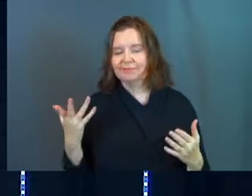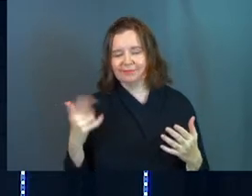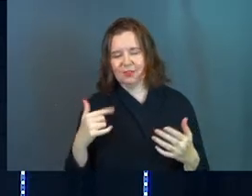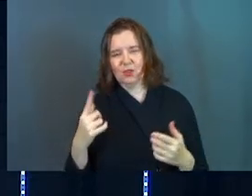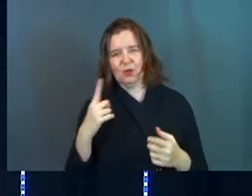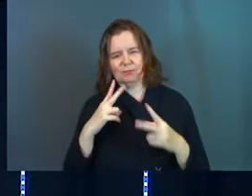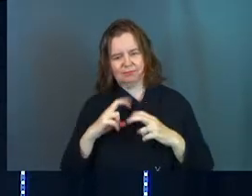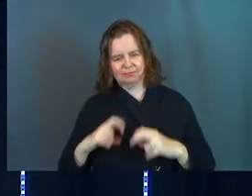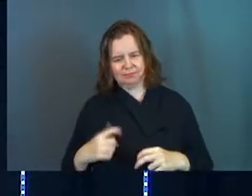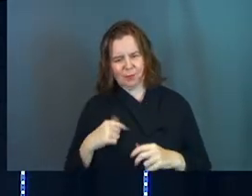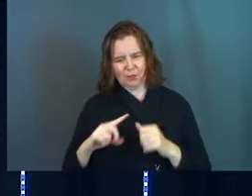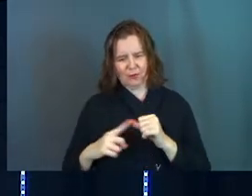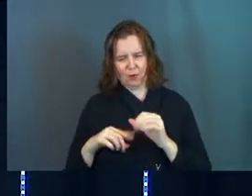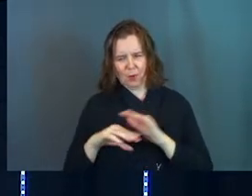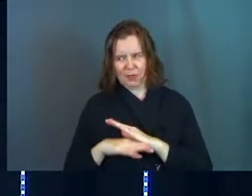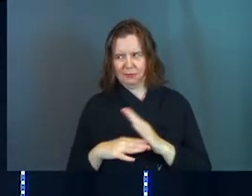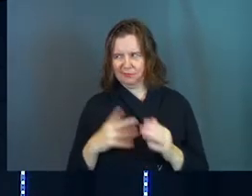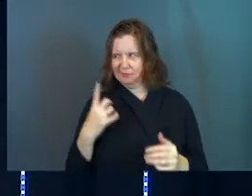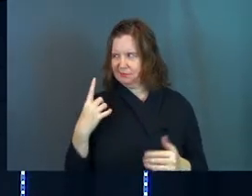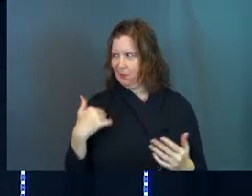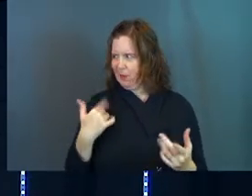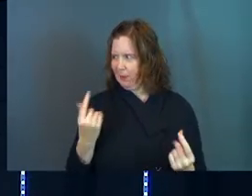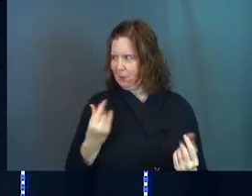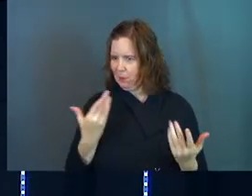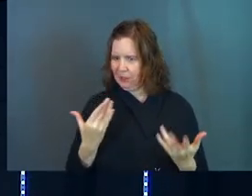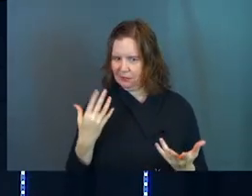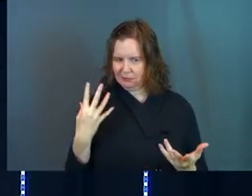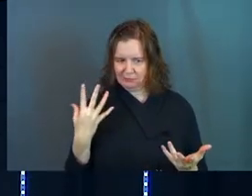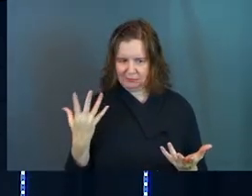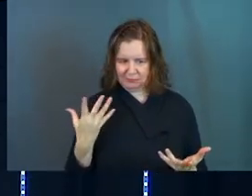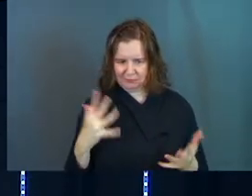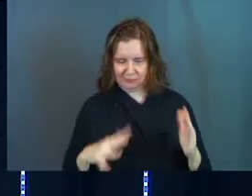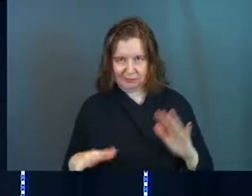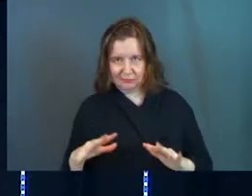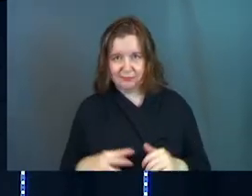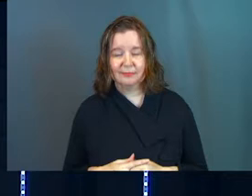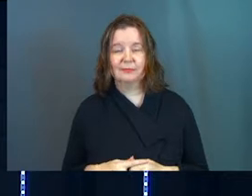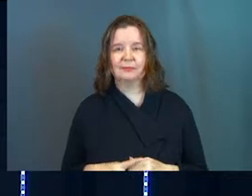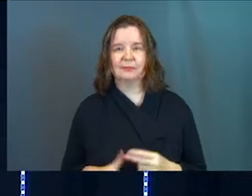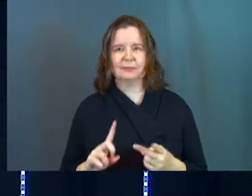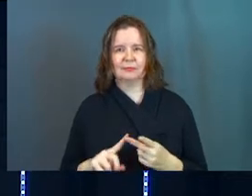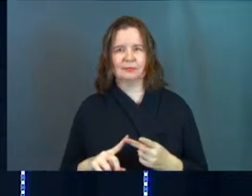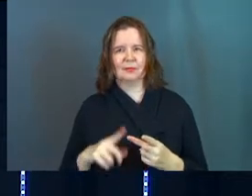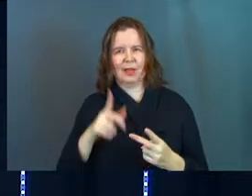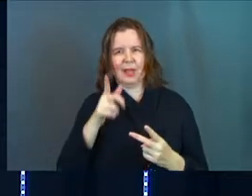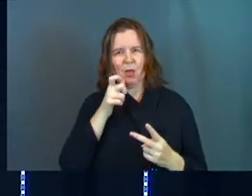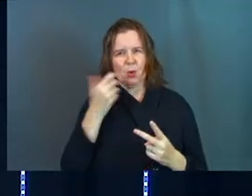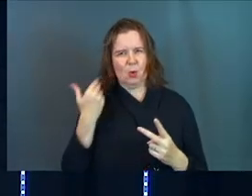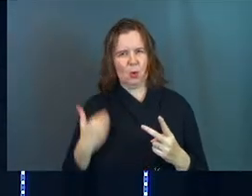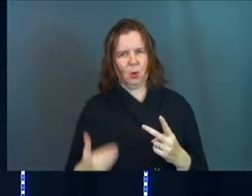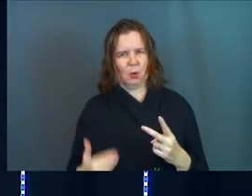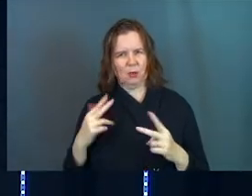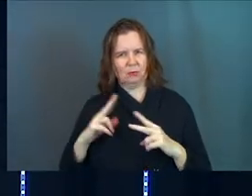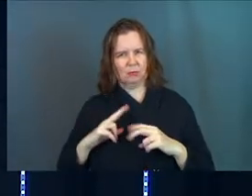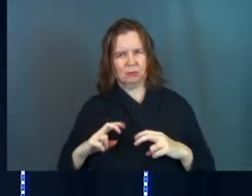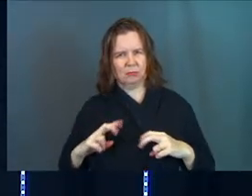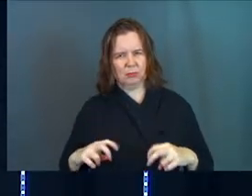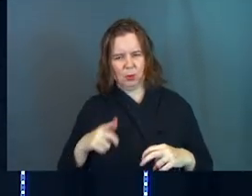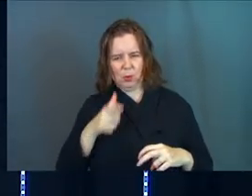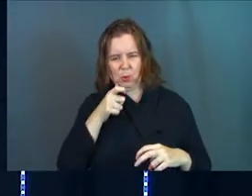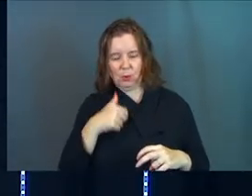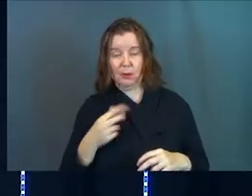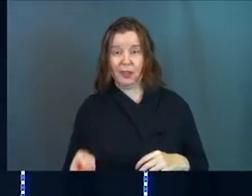of you asked yourself that when you first walked in. What am I doing here? And who am I? These are the two big